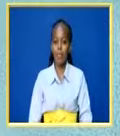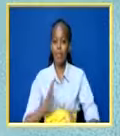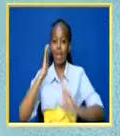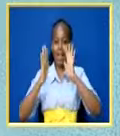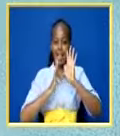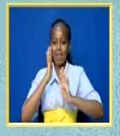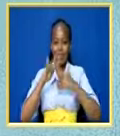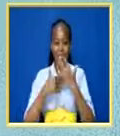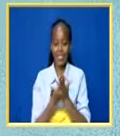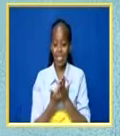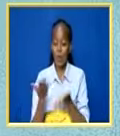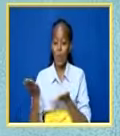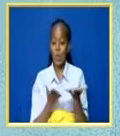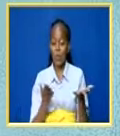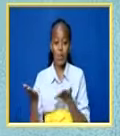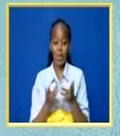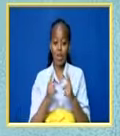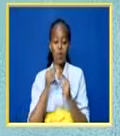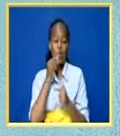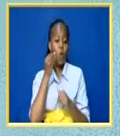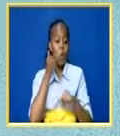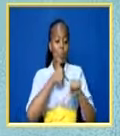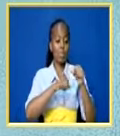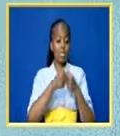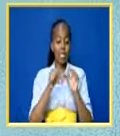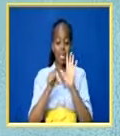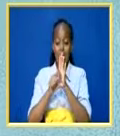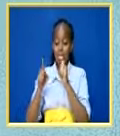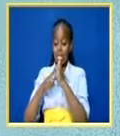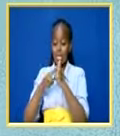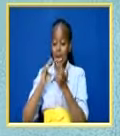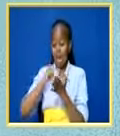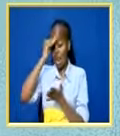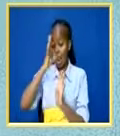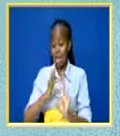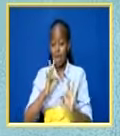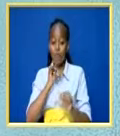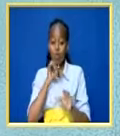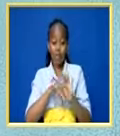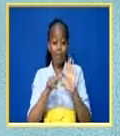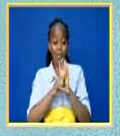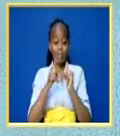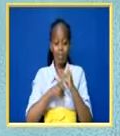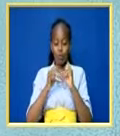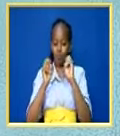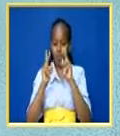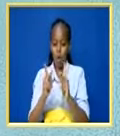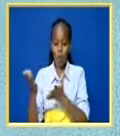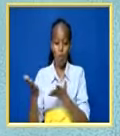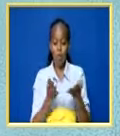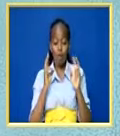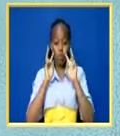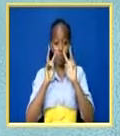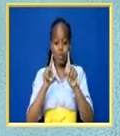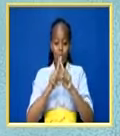Hello everybody, welcome to Home Science for grade 6 learners, and if you're not in grade 6, that's okay, you're still welcome to watch and enjoy